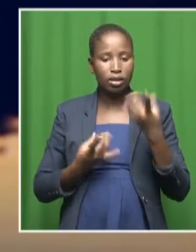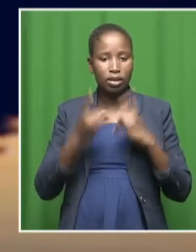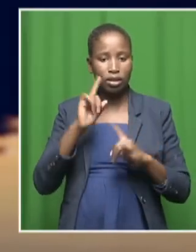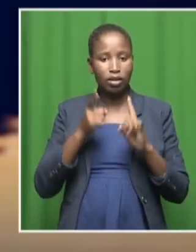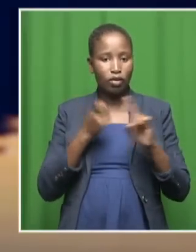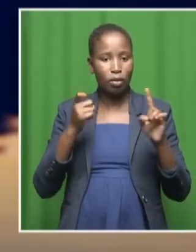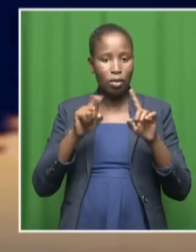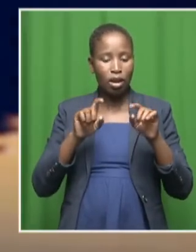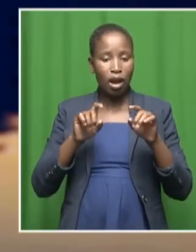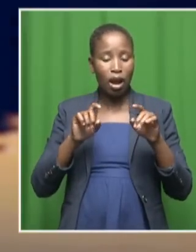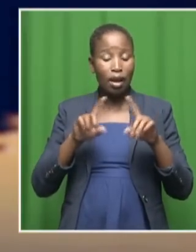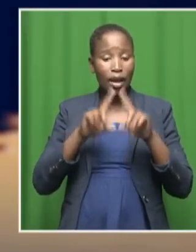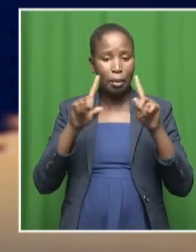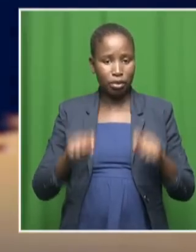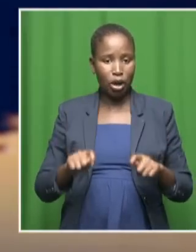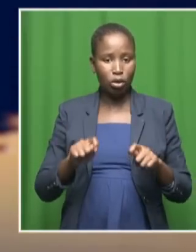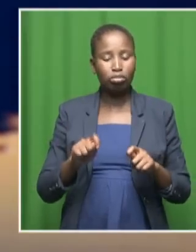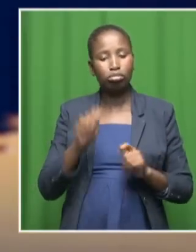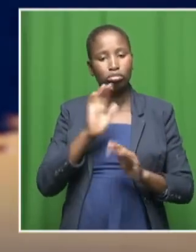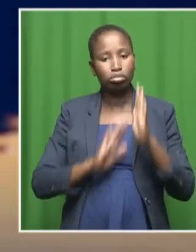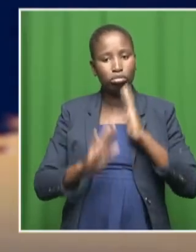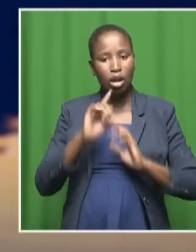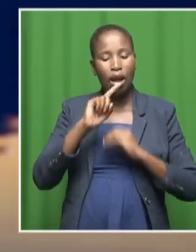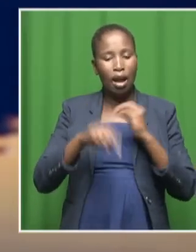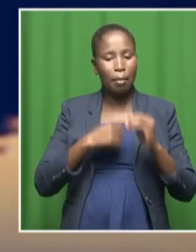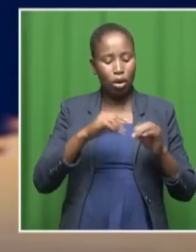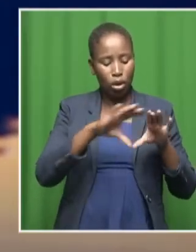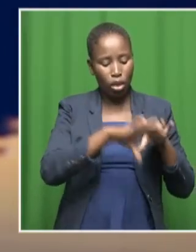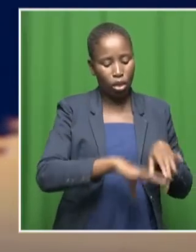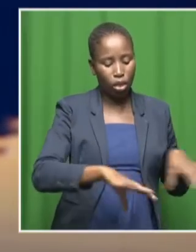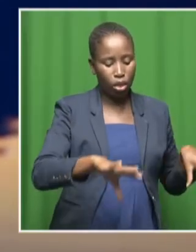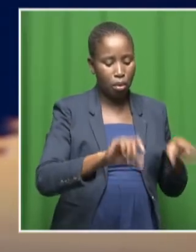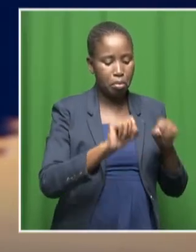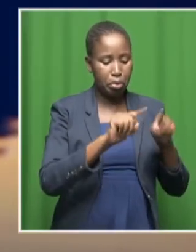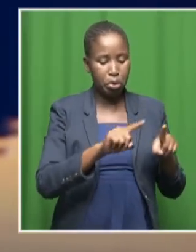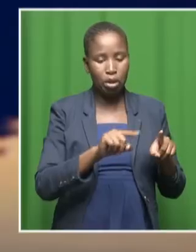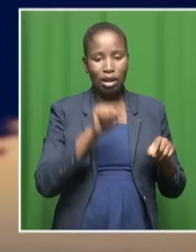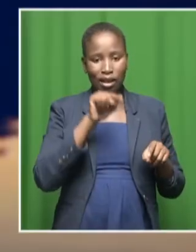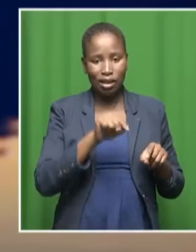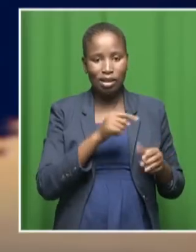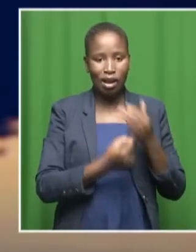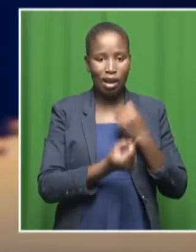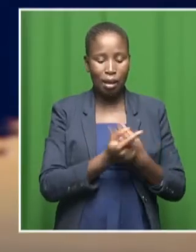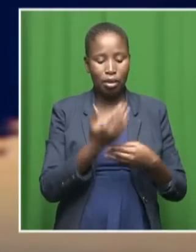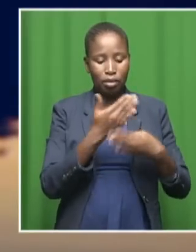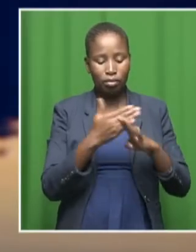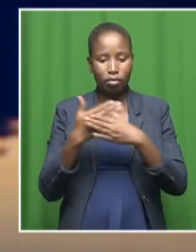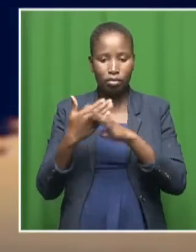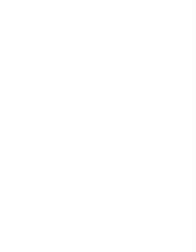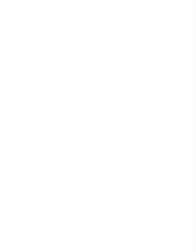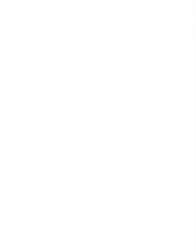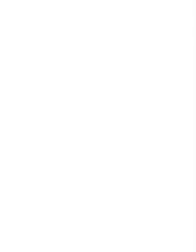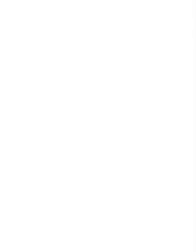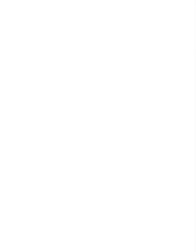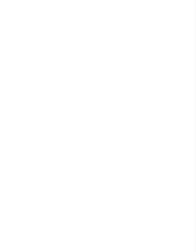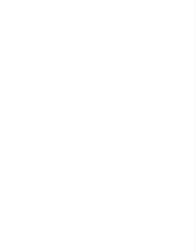Town, speaking to us about the sewage spillage that has led to the temporary closure of one of Cape Town's beaches.